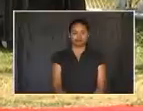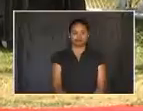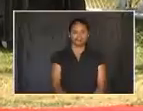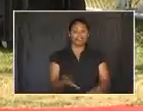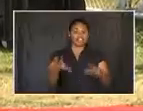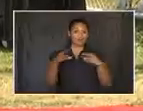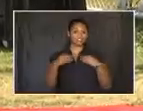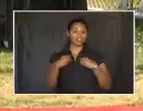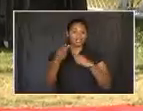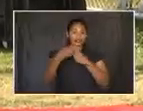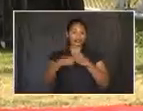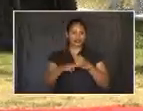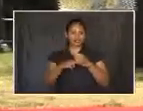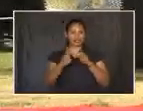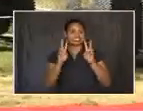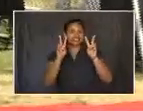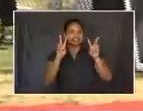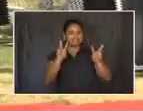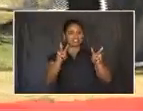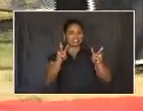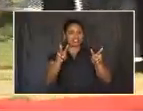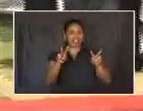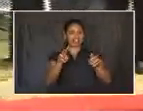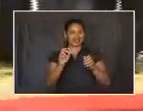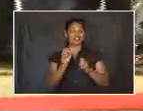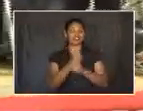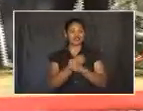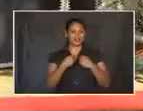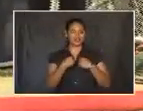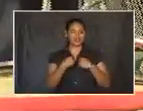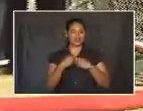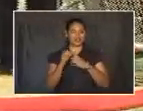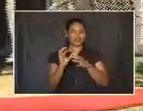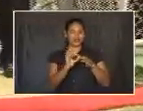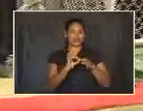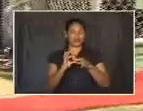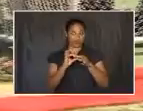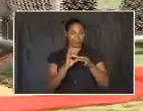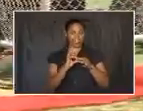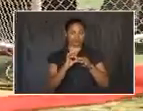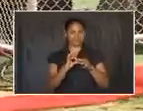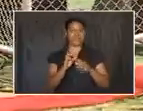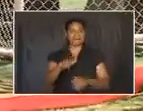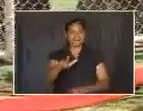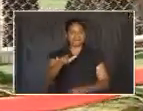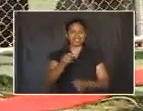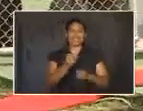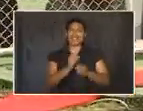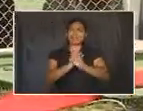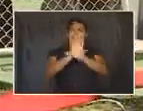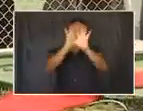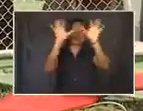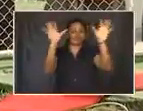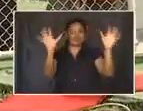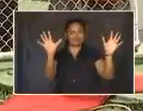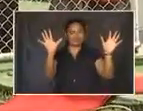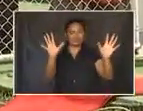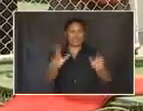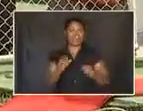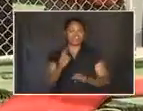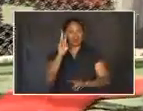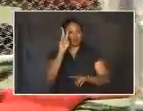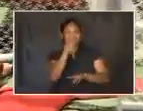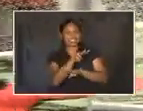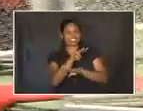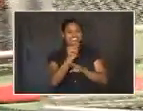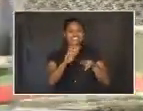non rasara sara tu kame na kanda mai na poli kuni non tabanua mai tele lambasa pina pole puna kena makaritu na sarabi ni